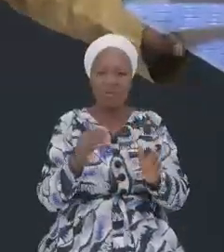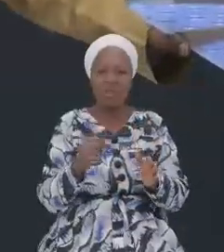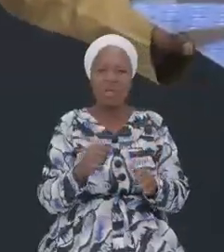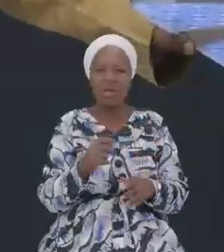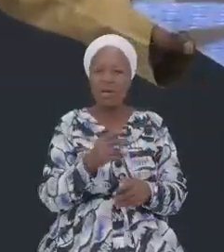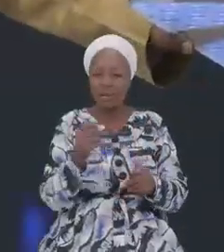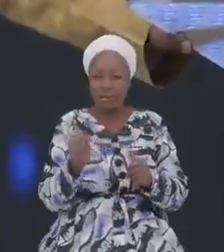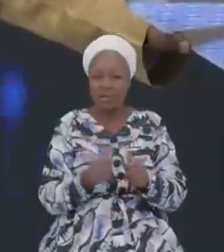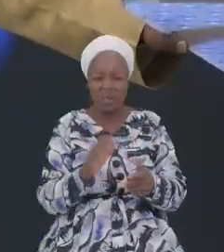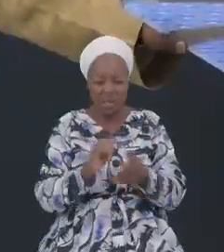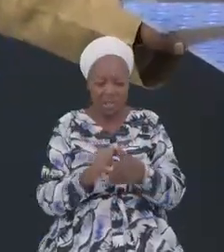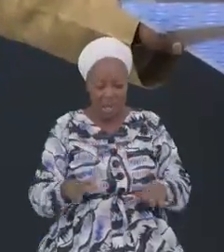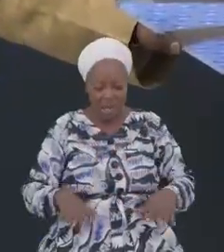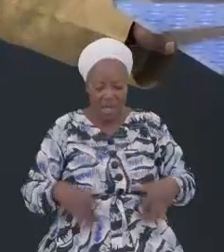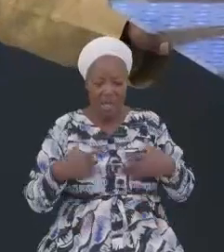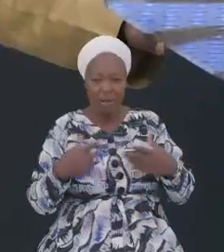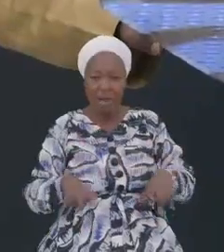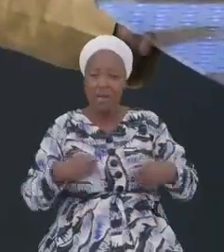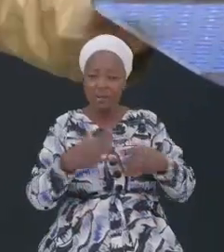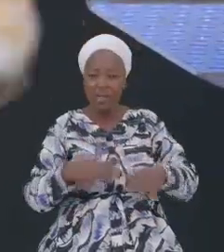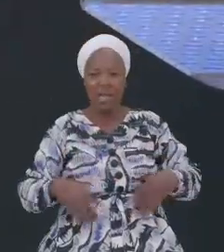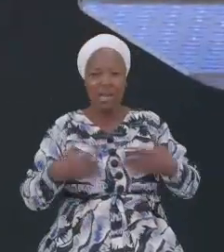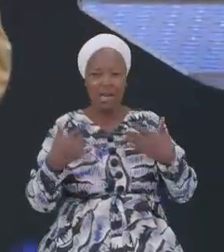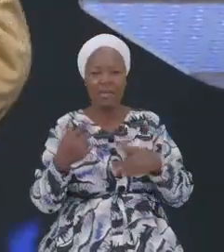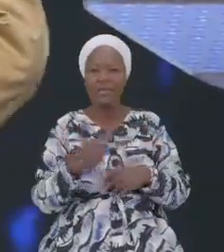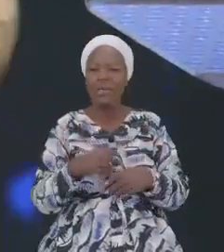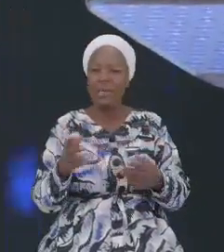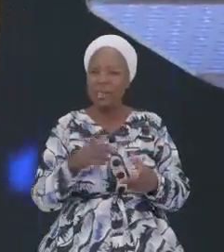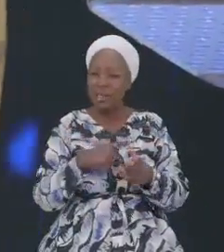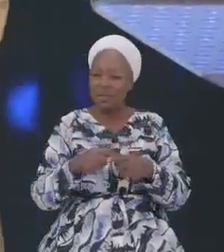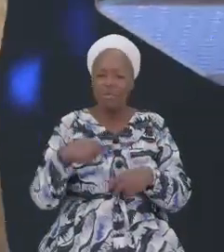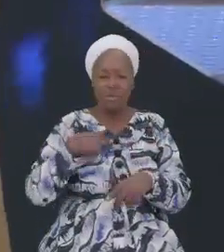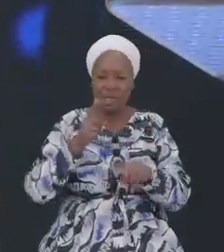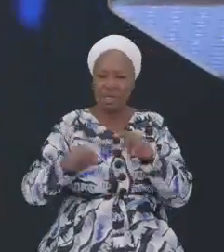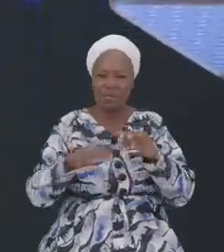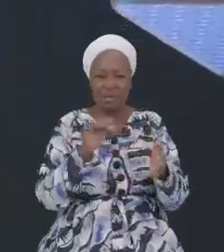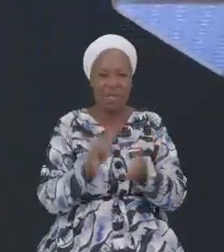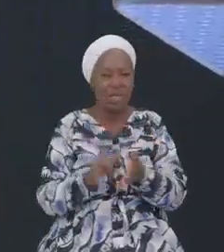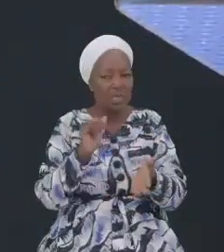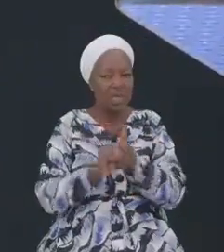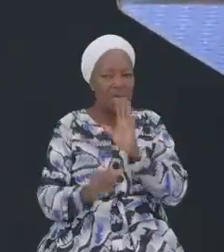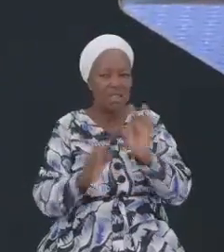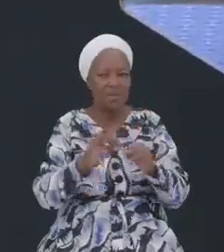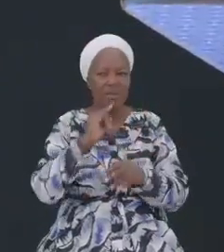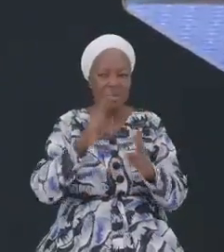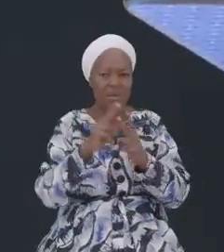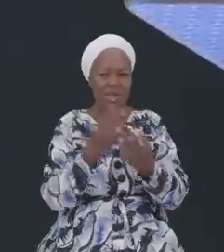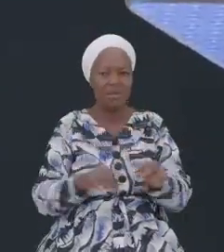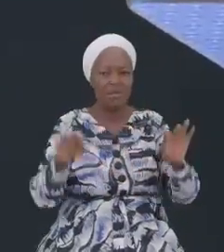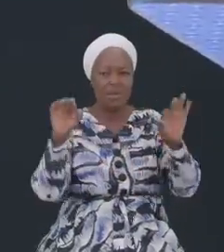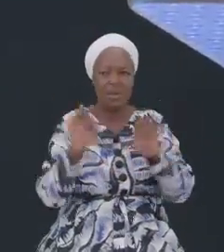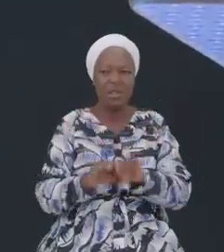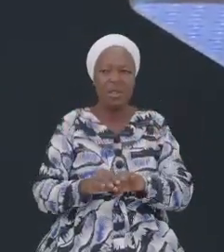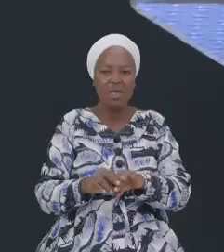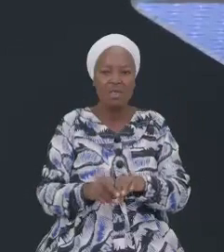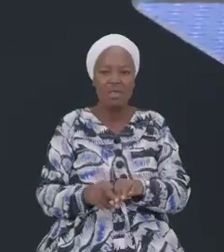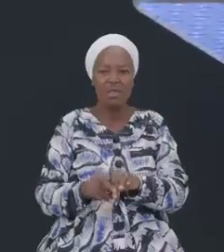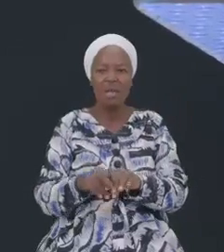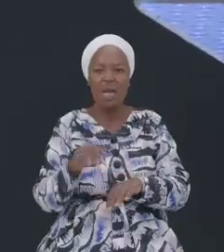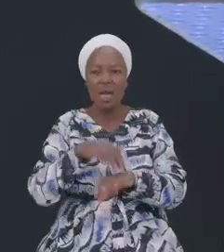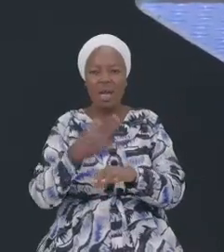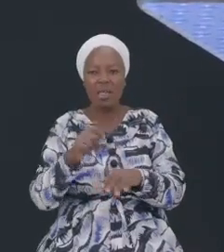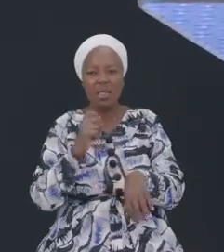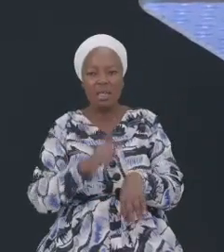living the life of an apostate. We can't do that. That if is very important on it at a time